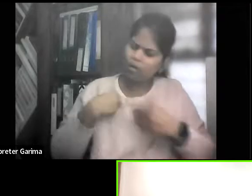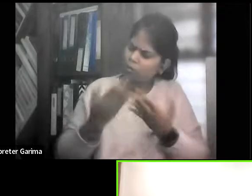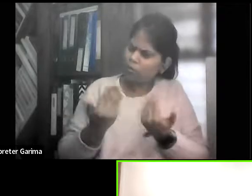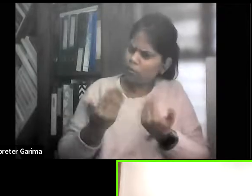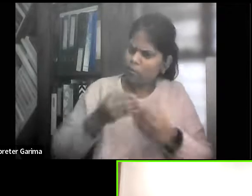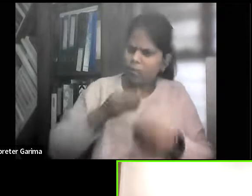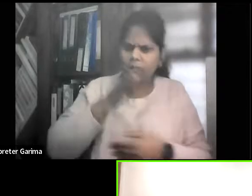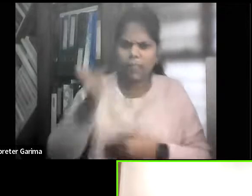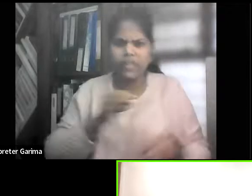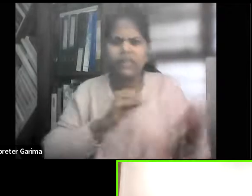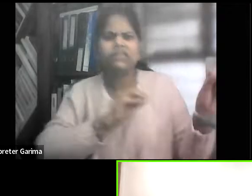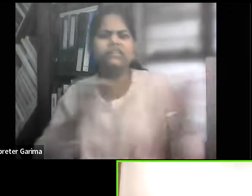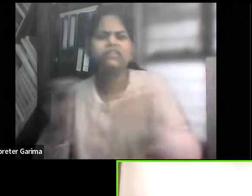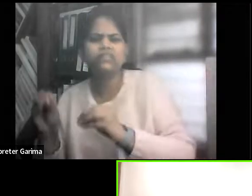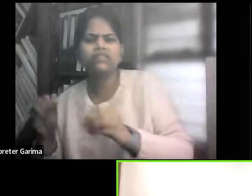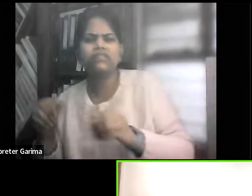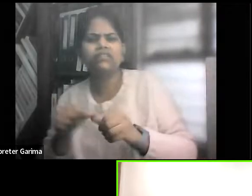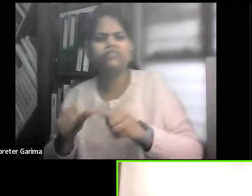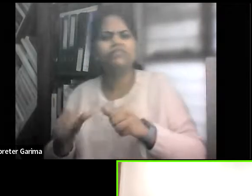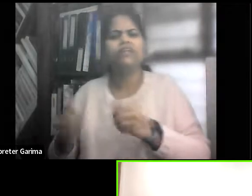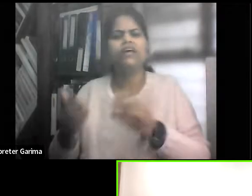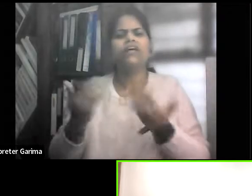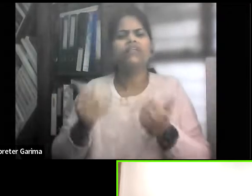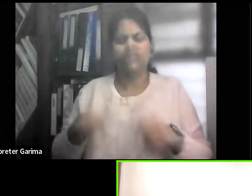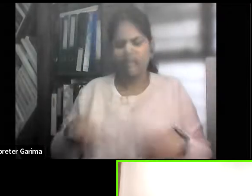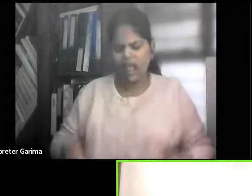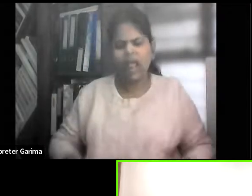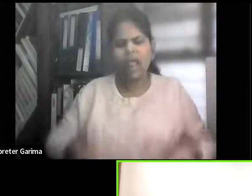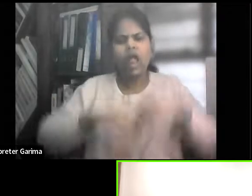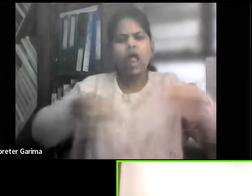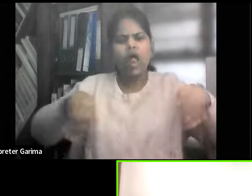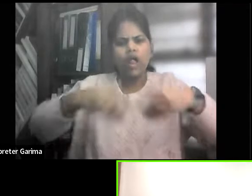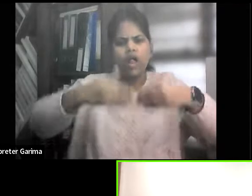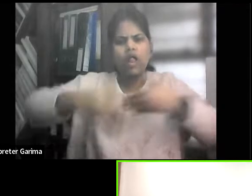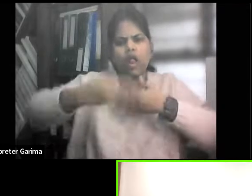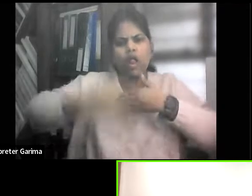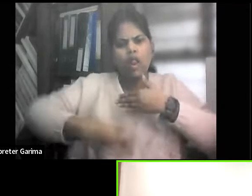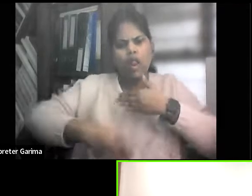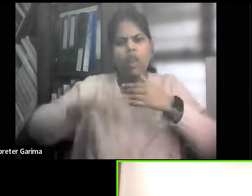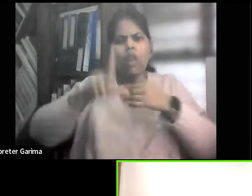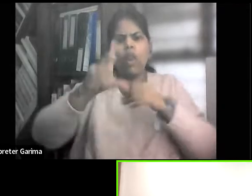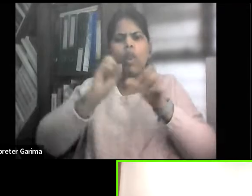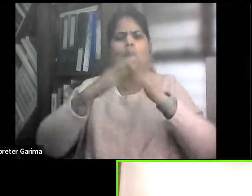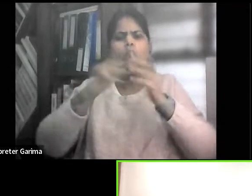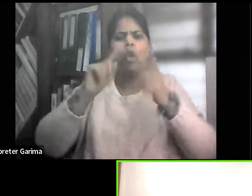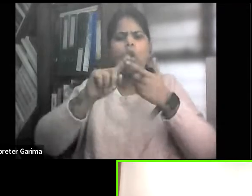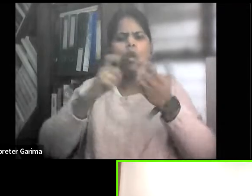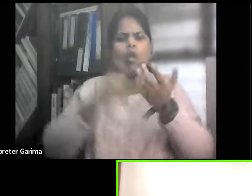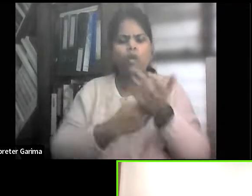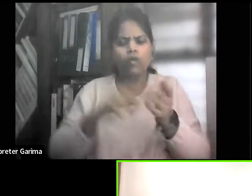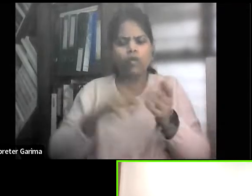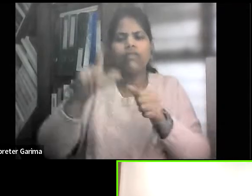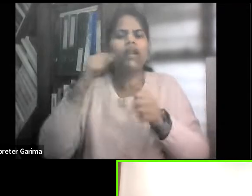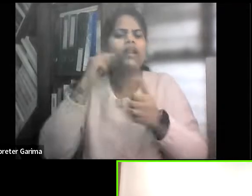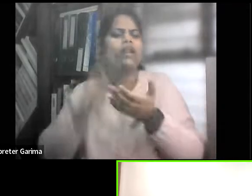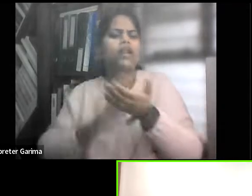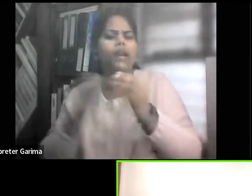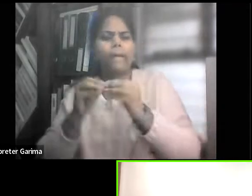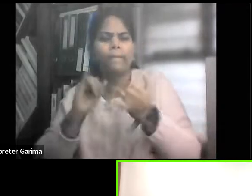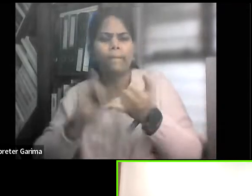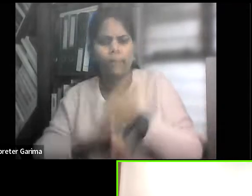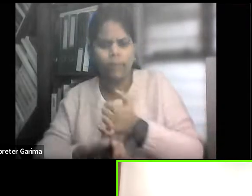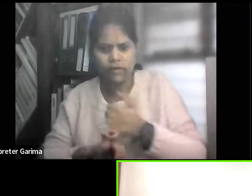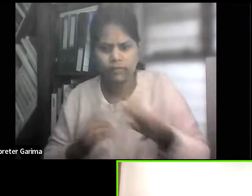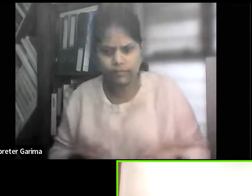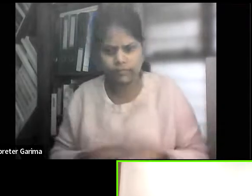from the ability of movement of lower limbs as an integral part of dance to facial expressions and upper body movements, so